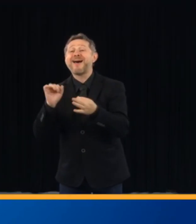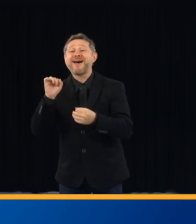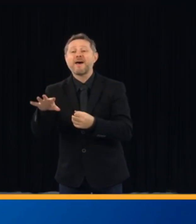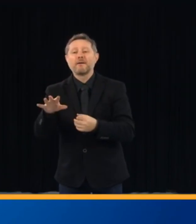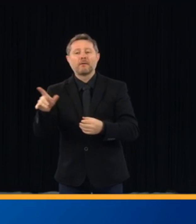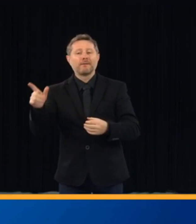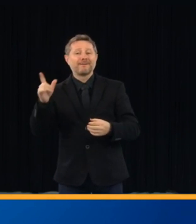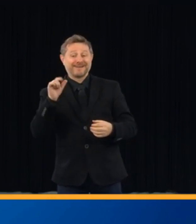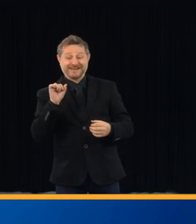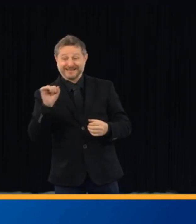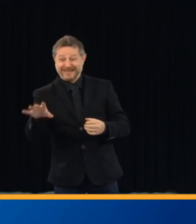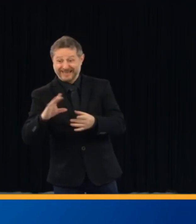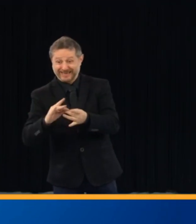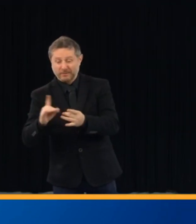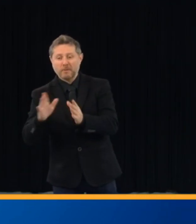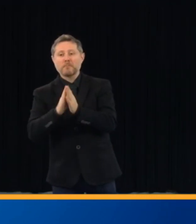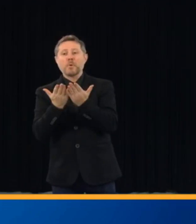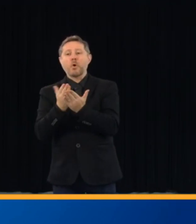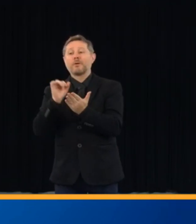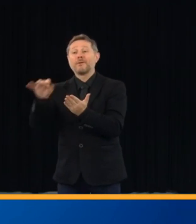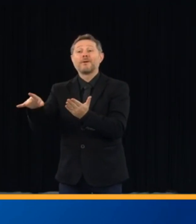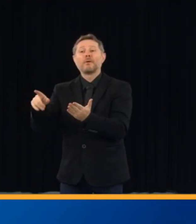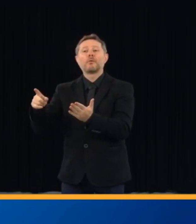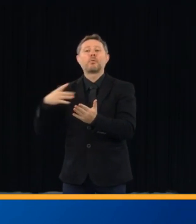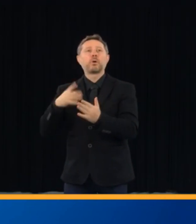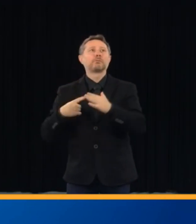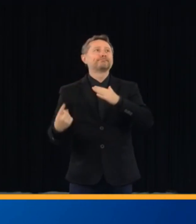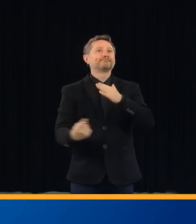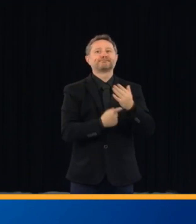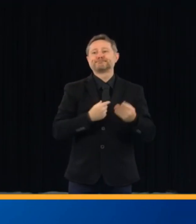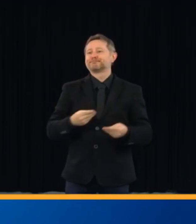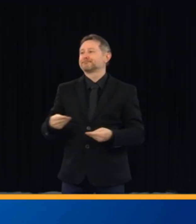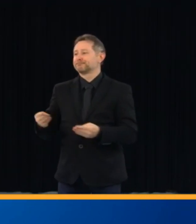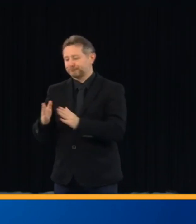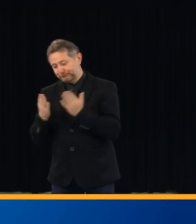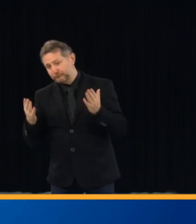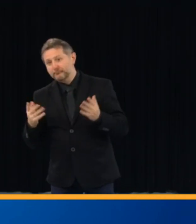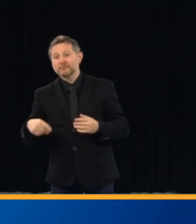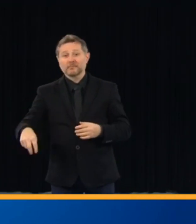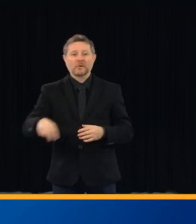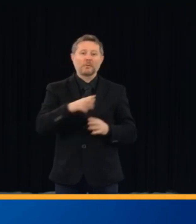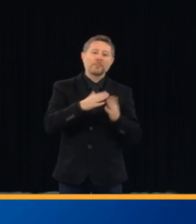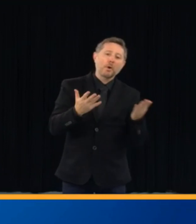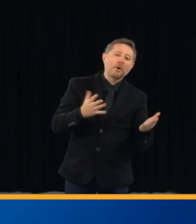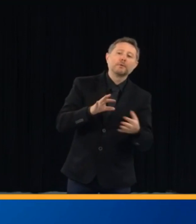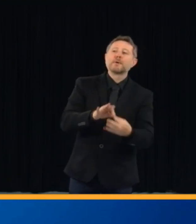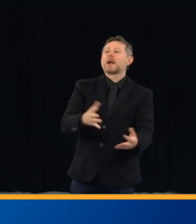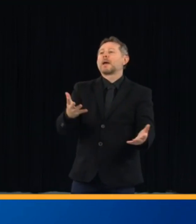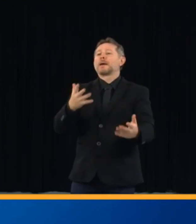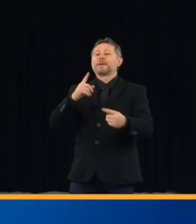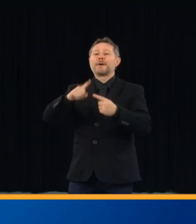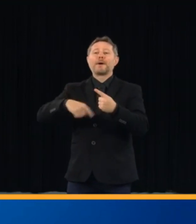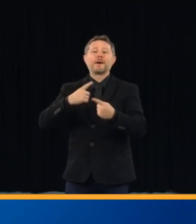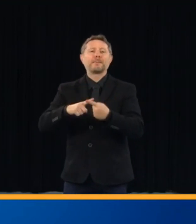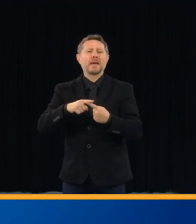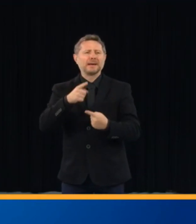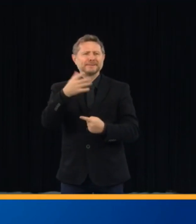you a book, because I know you're just walking around the basement there, that I was going to send you a book on a